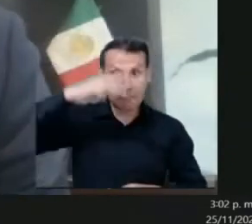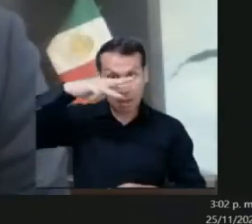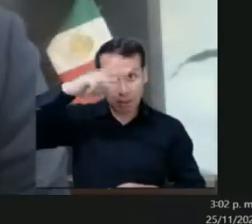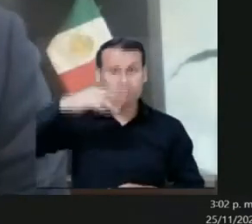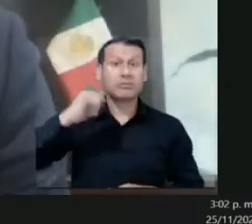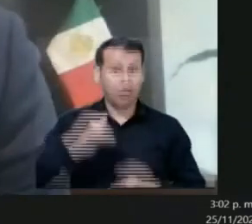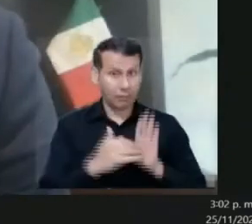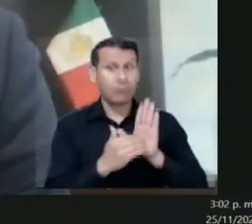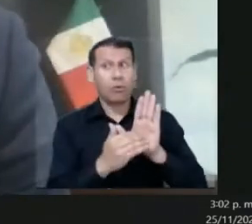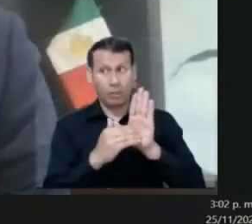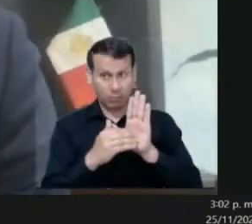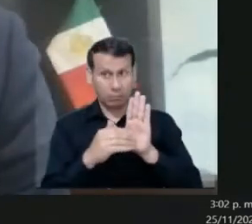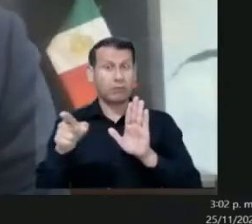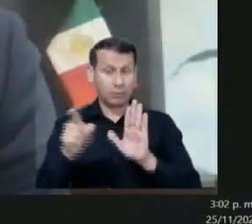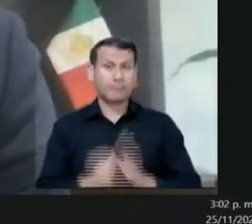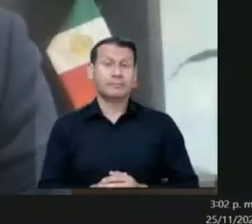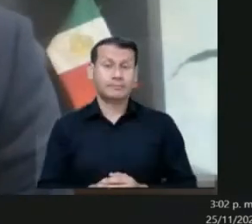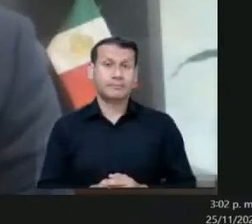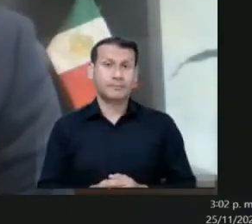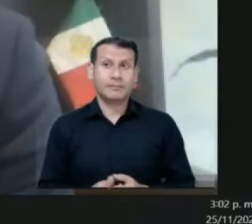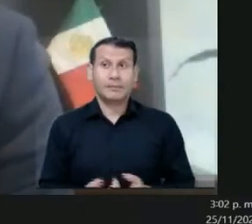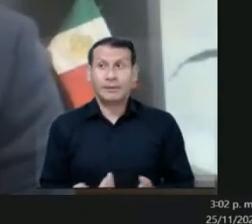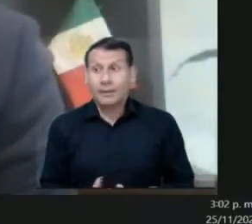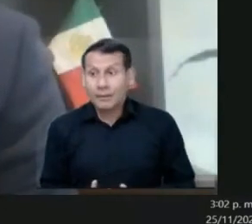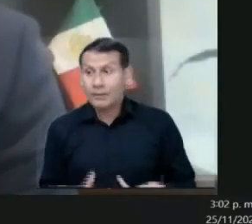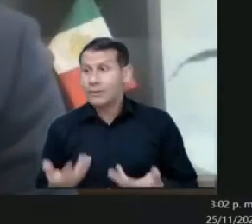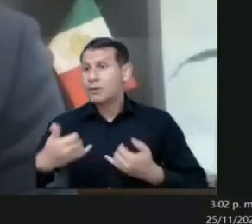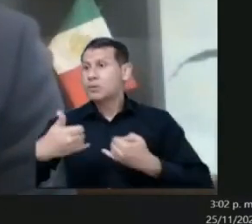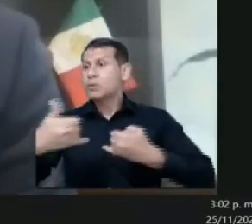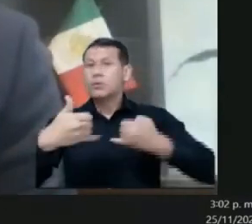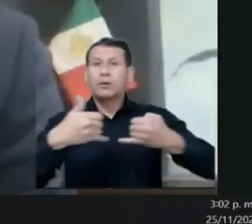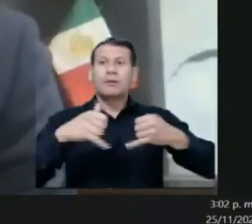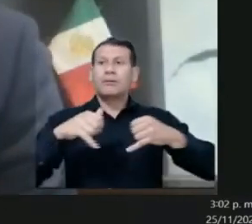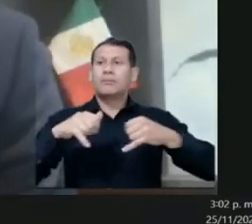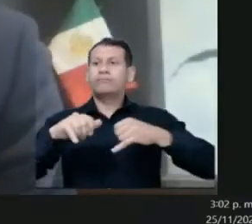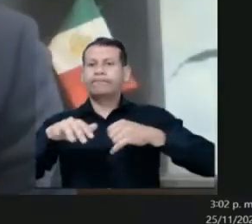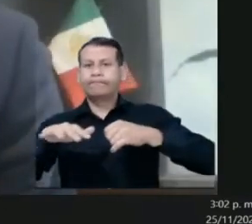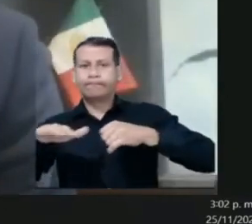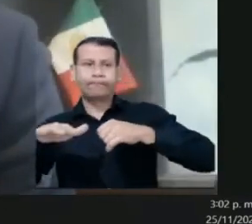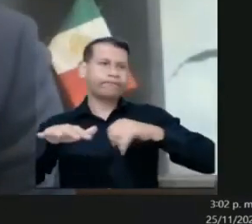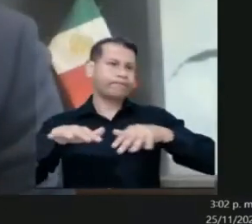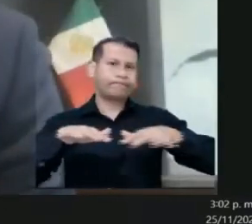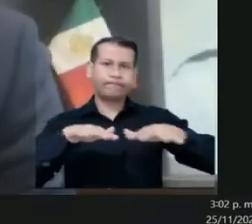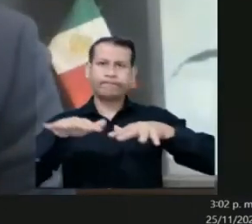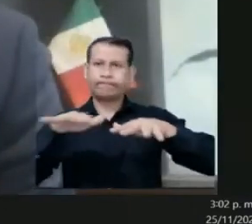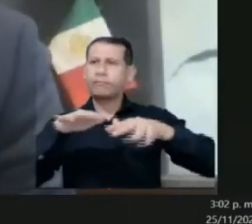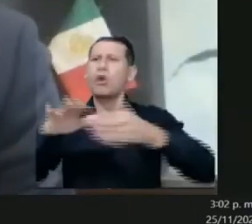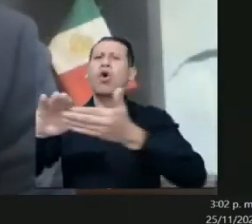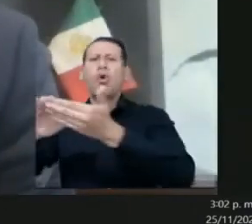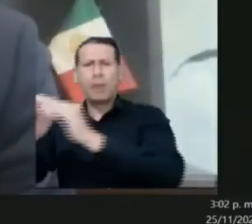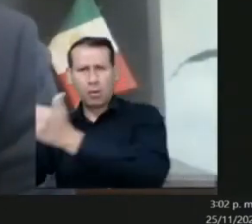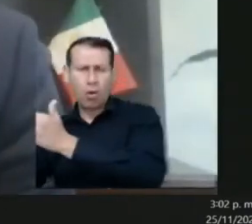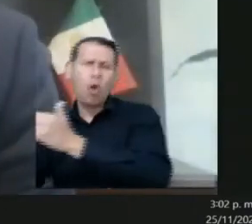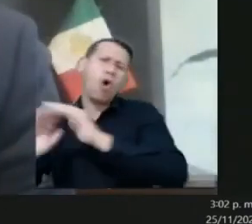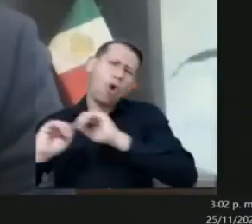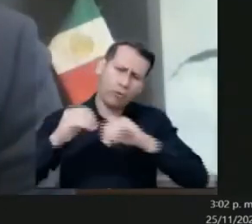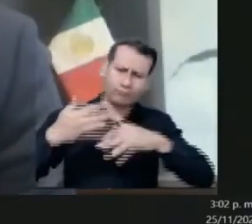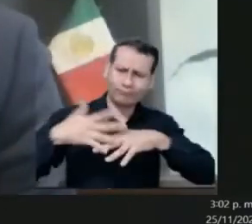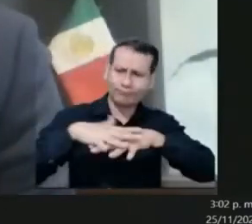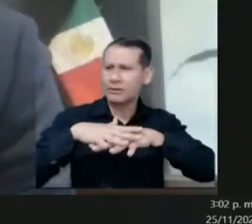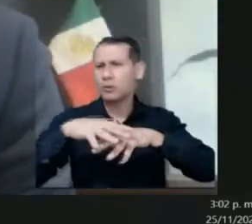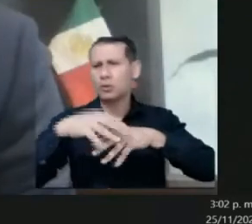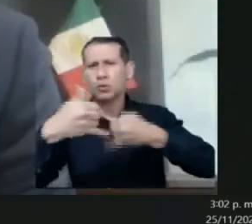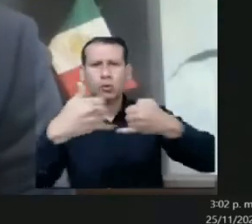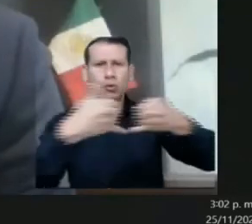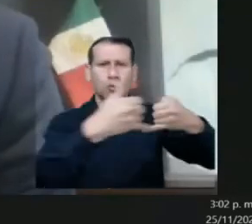Mexico, we already have it on one areas in the community areas, like in other cases, the shared network, but precisely speaking